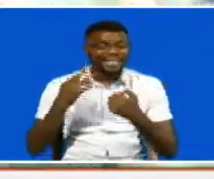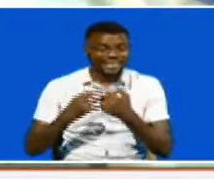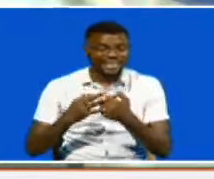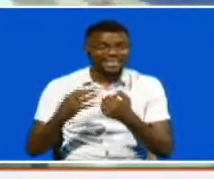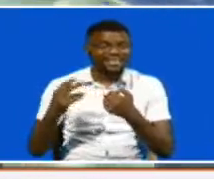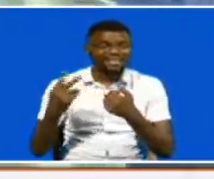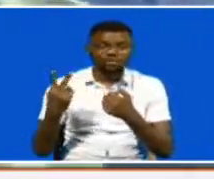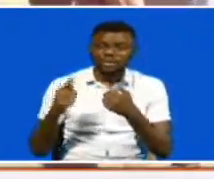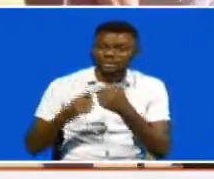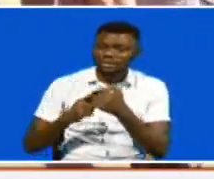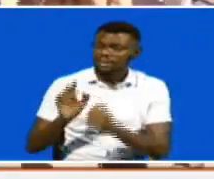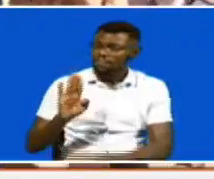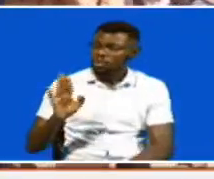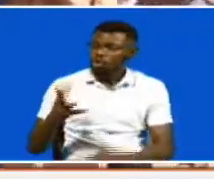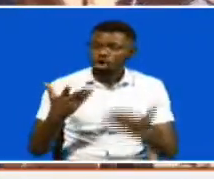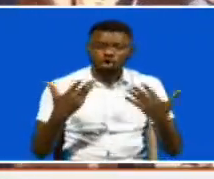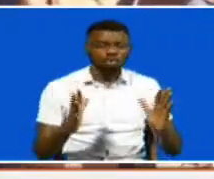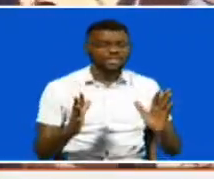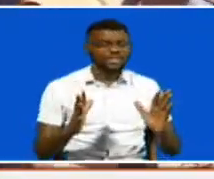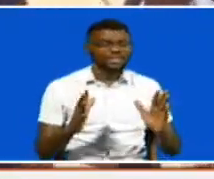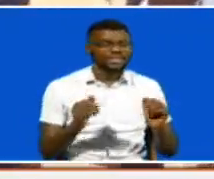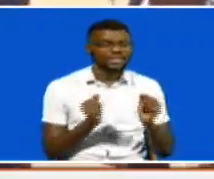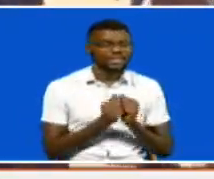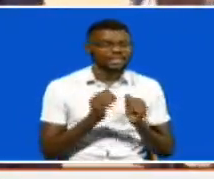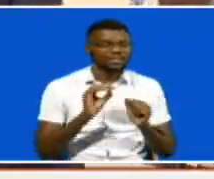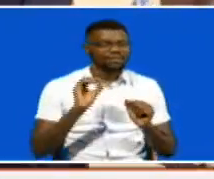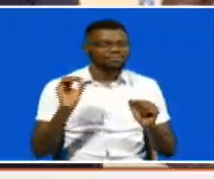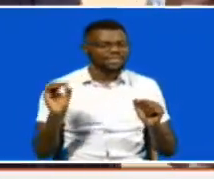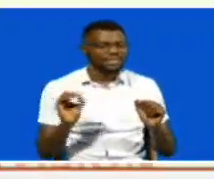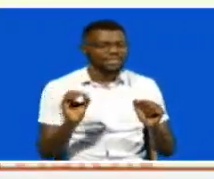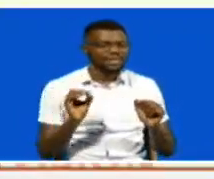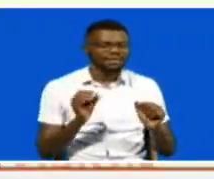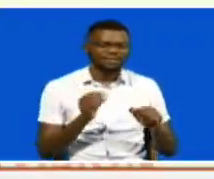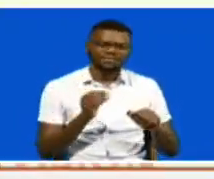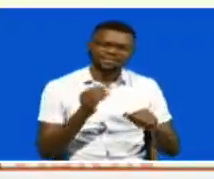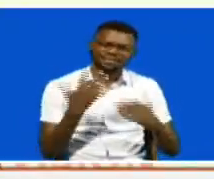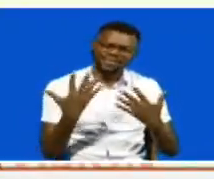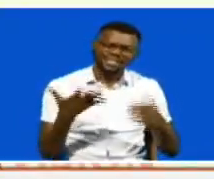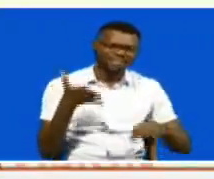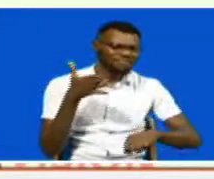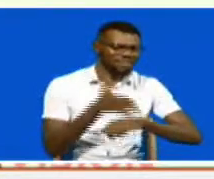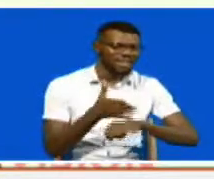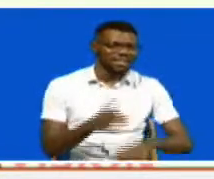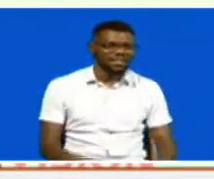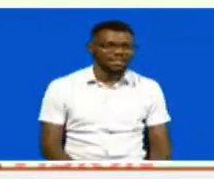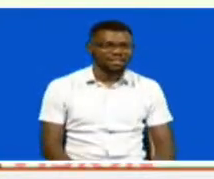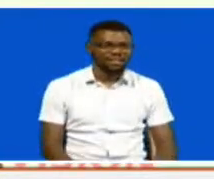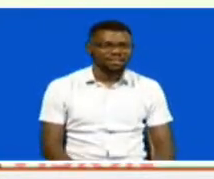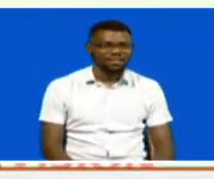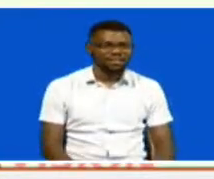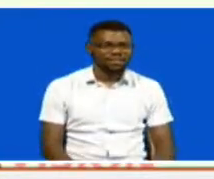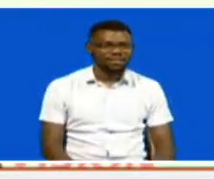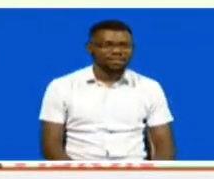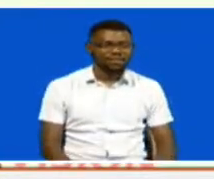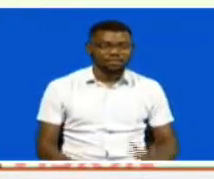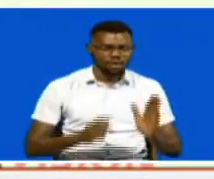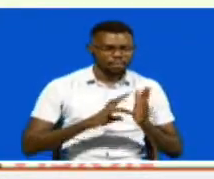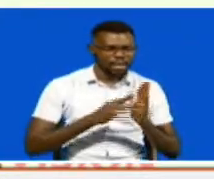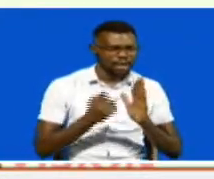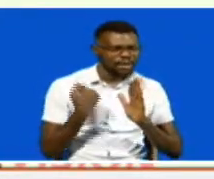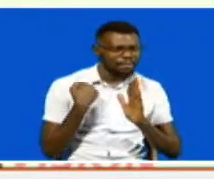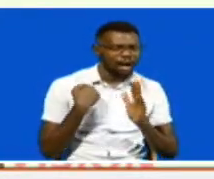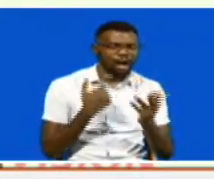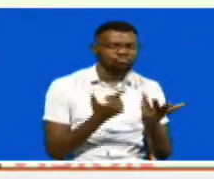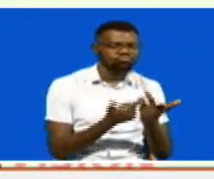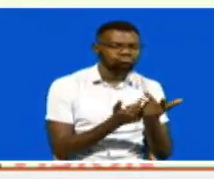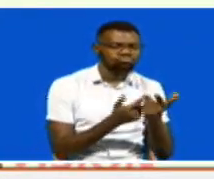which 10% of that figure constitutes counterfeiting. So if you are to extrapolate that number